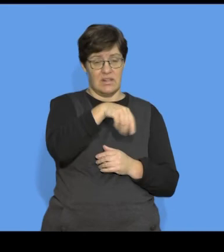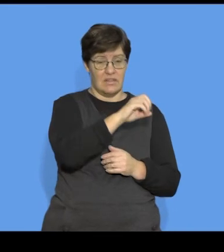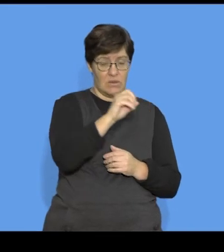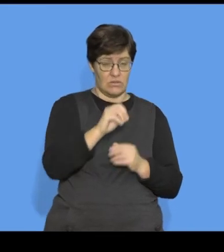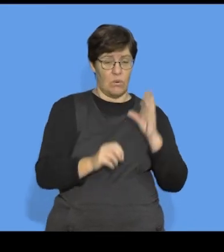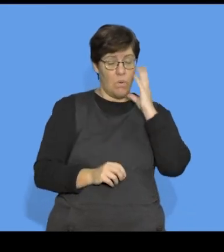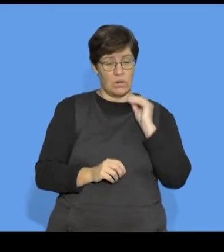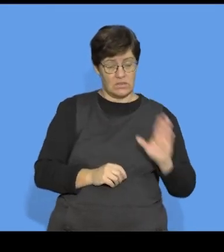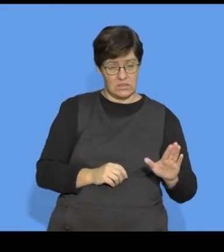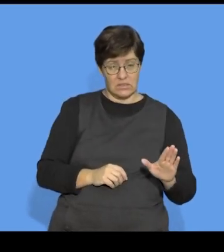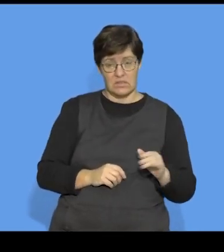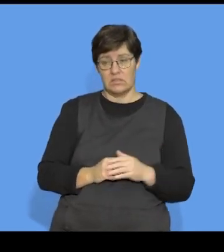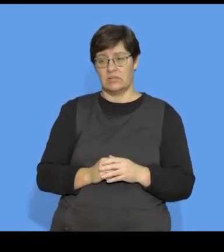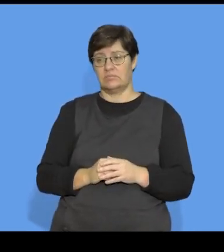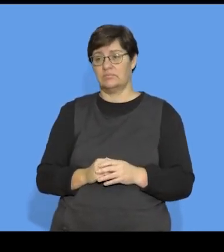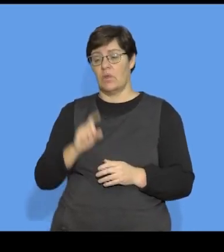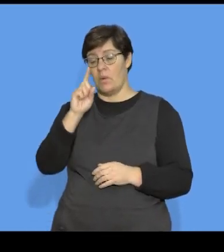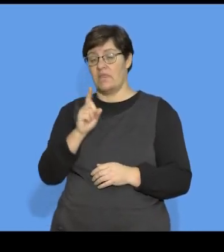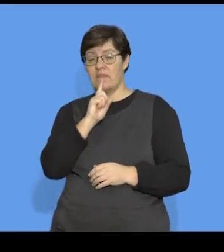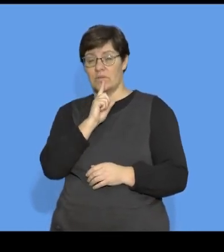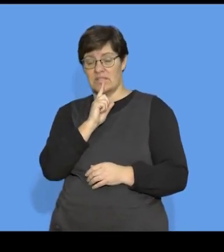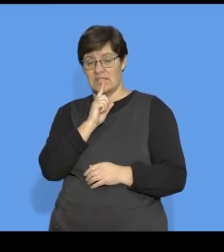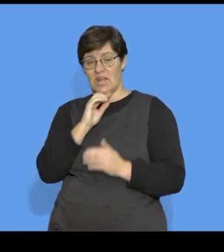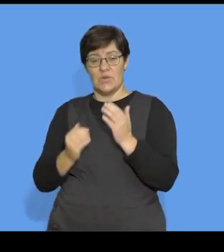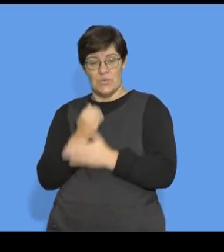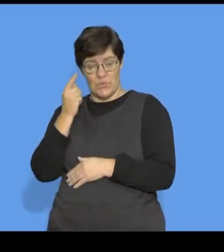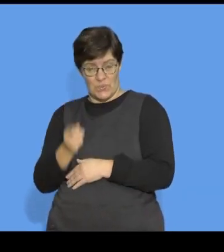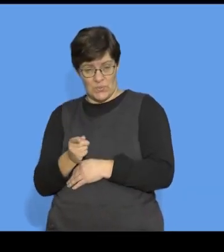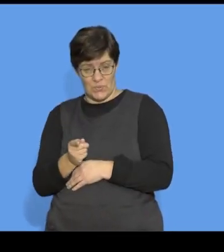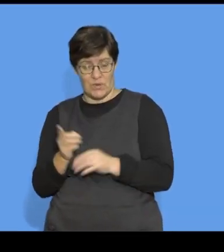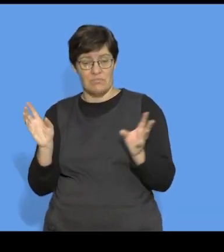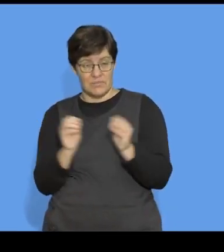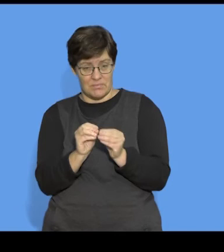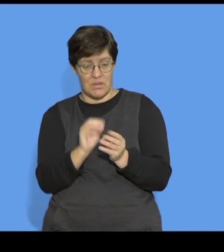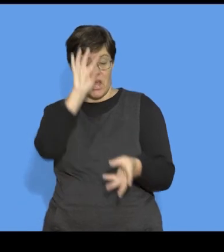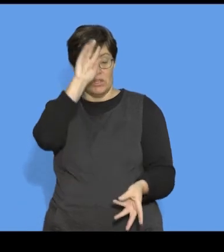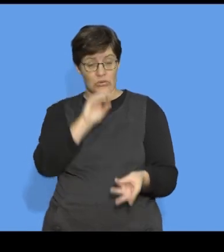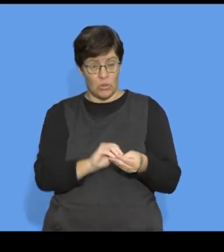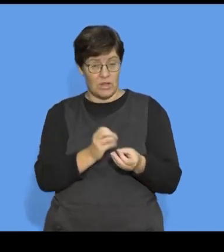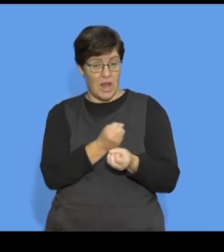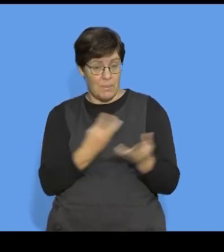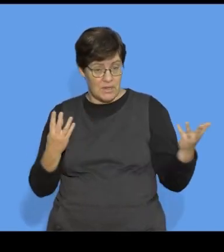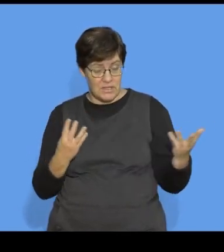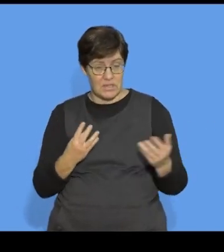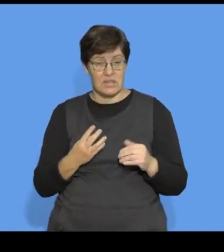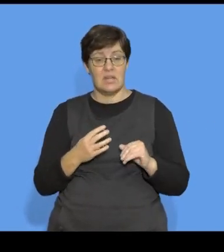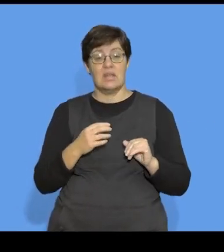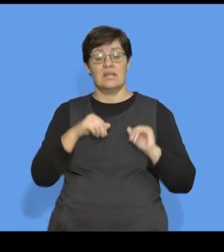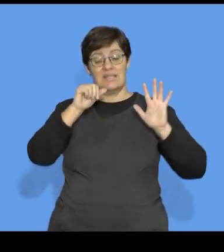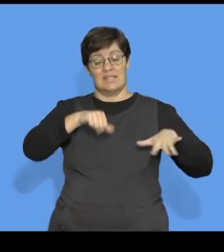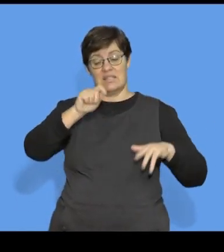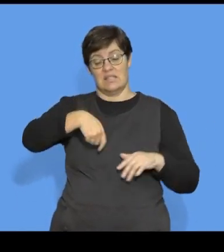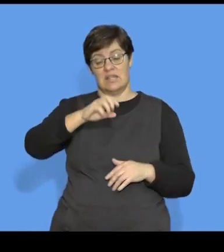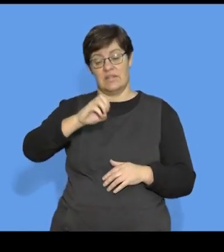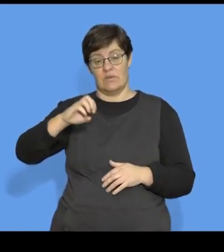the 15,000 on the old and the 1,000 Rand on the new, to give you a total depreciation